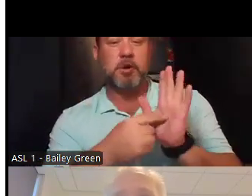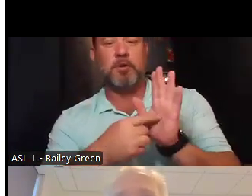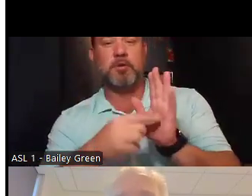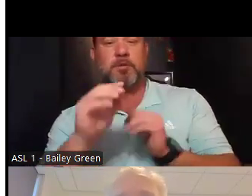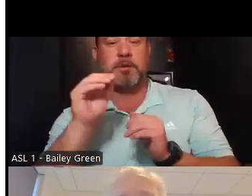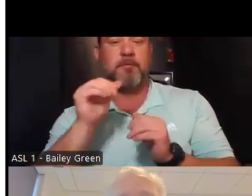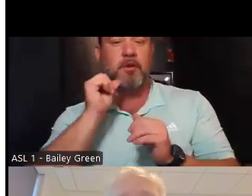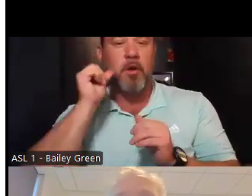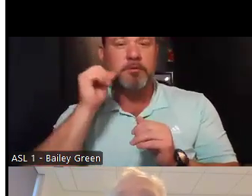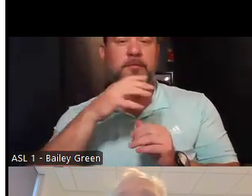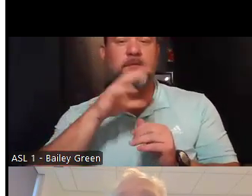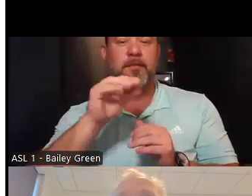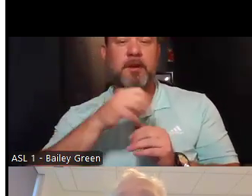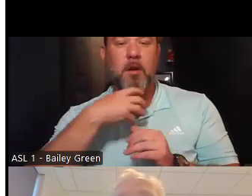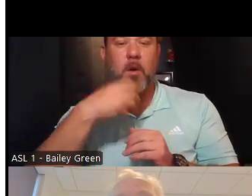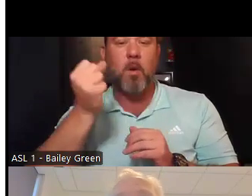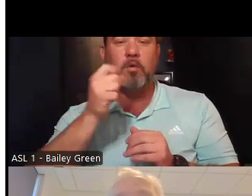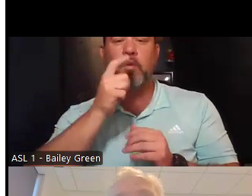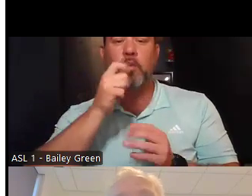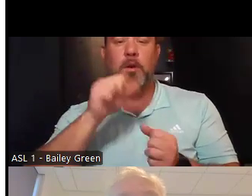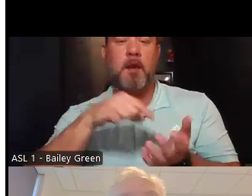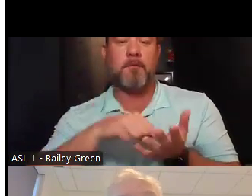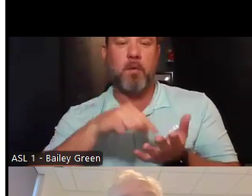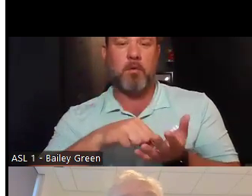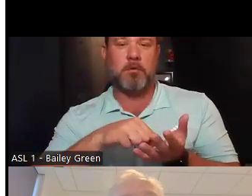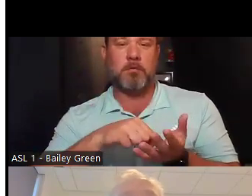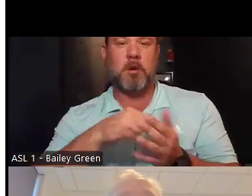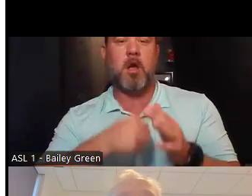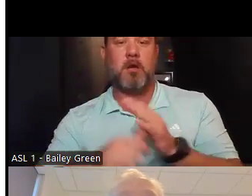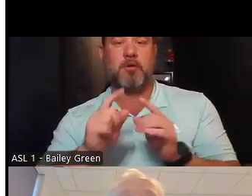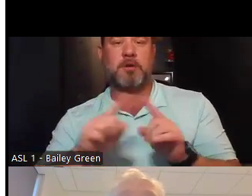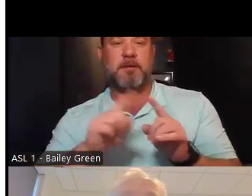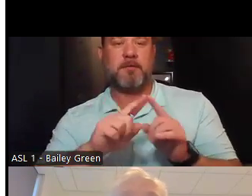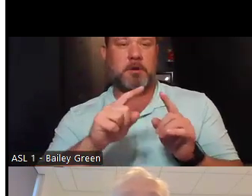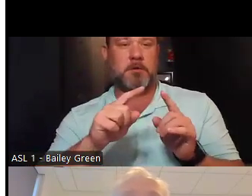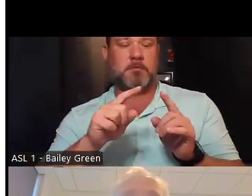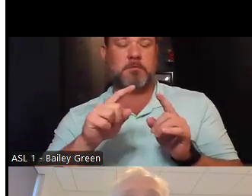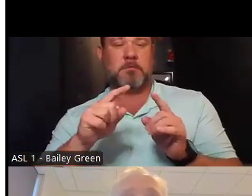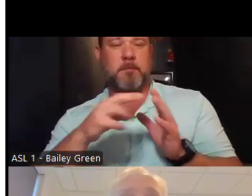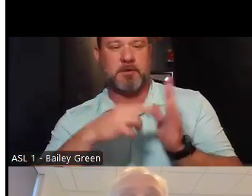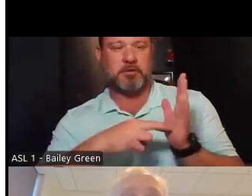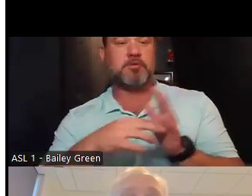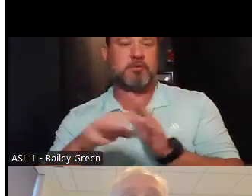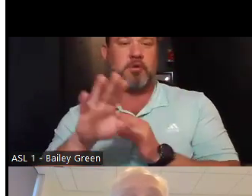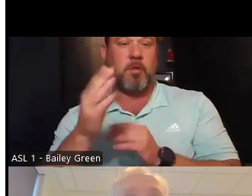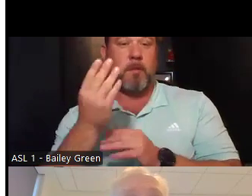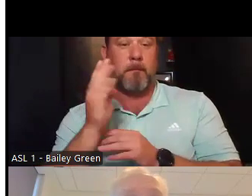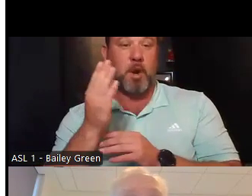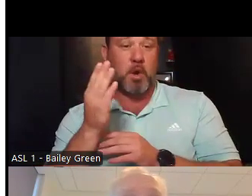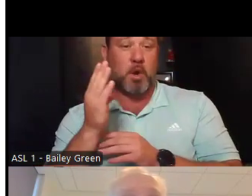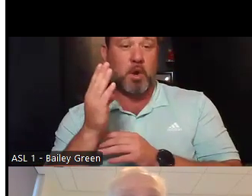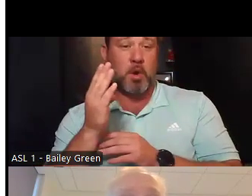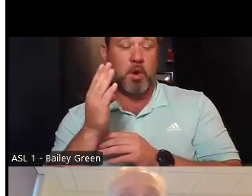California adults ages 50 and older who can afford LTSS under our different measures. So that first blue bar